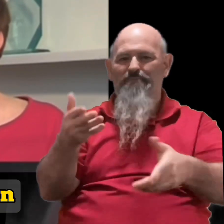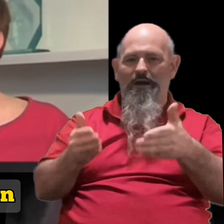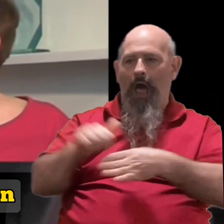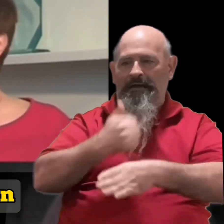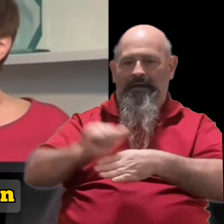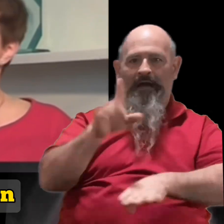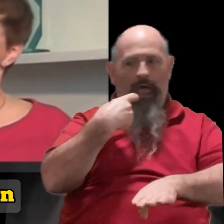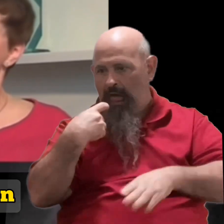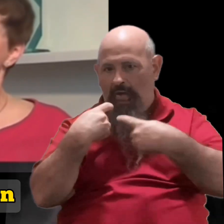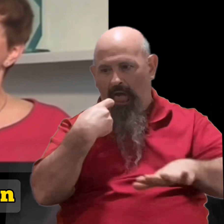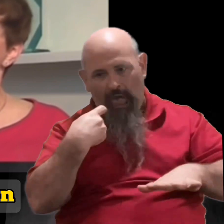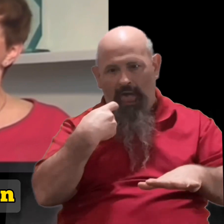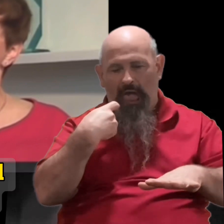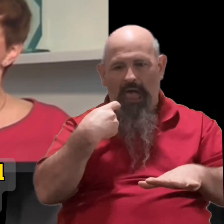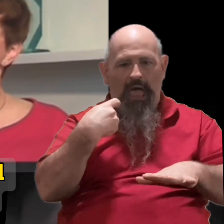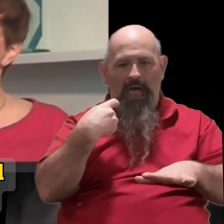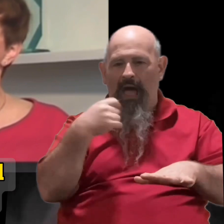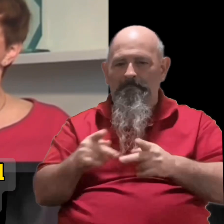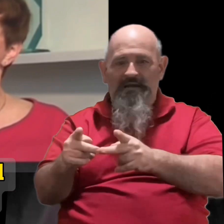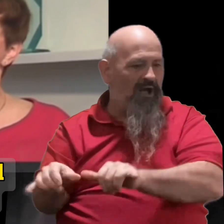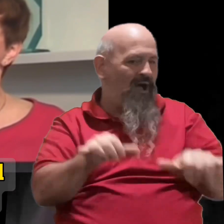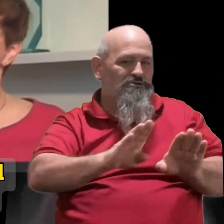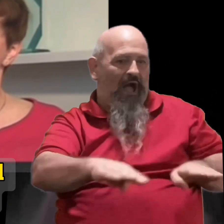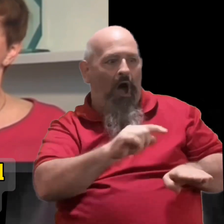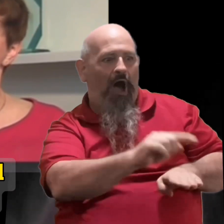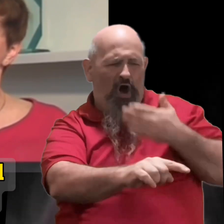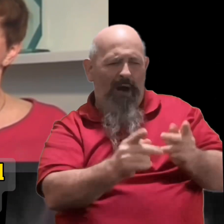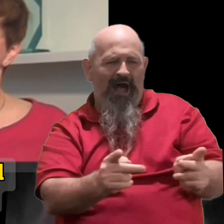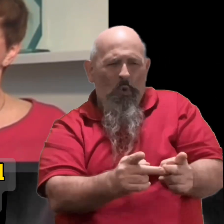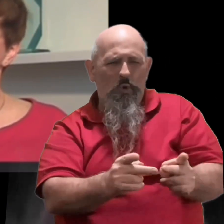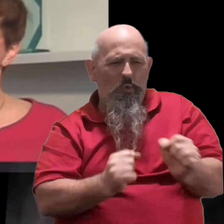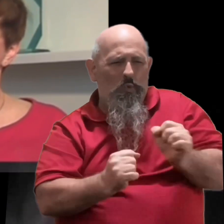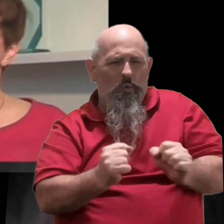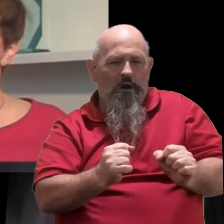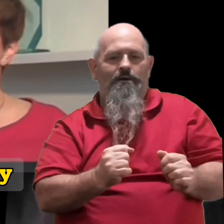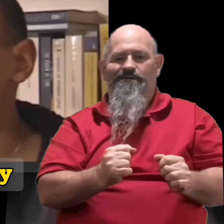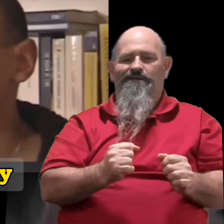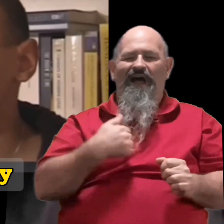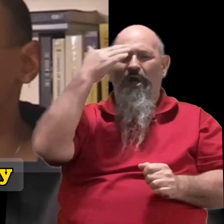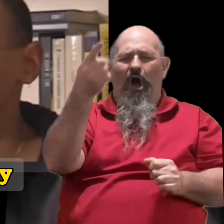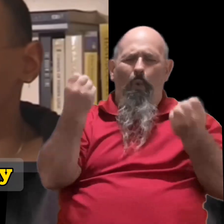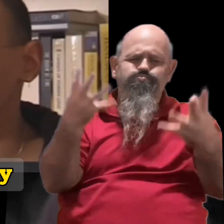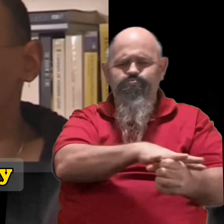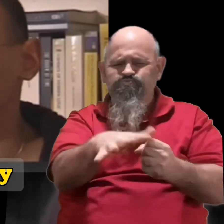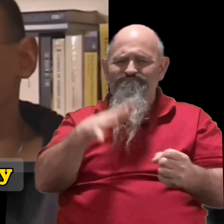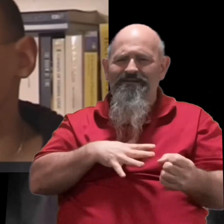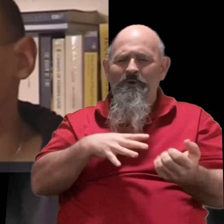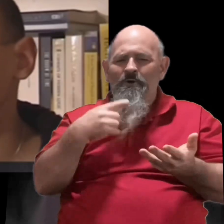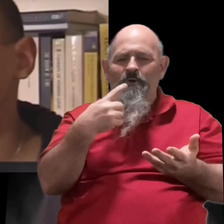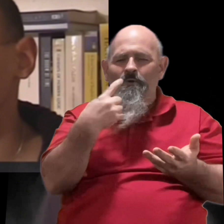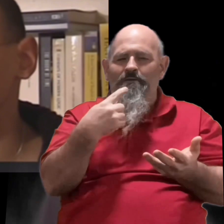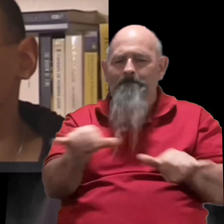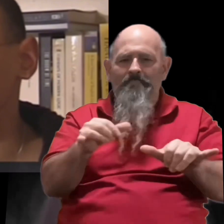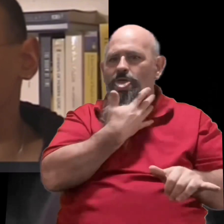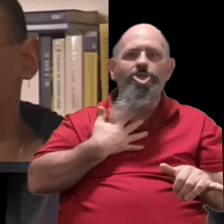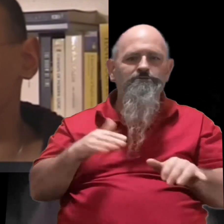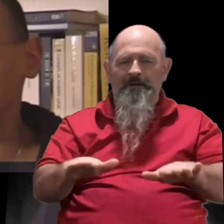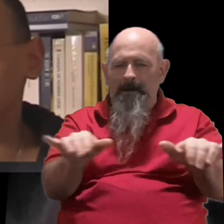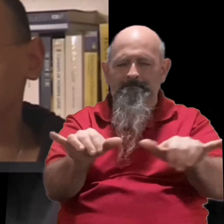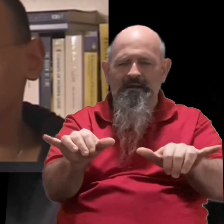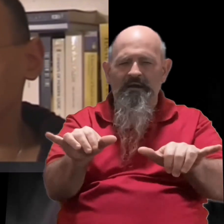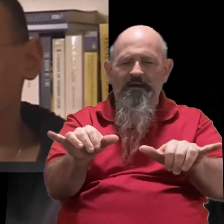can actually practice your addiction. And any place around kids is a good place. I know there are plenty of women who commit